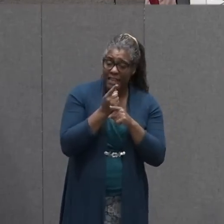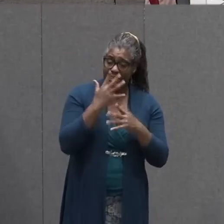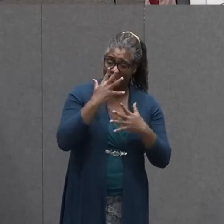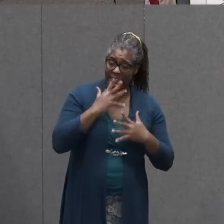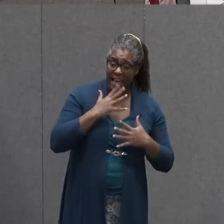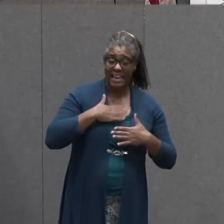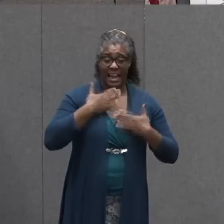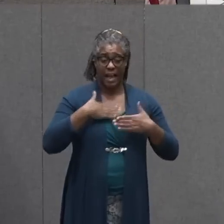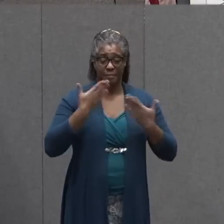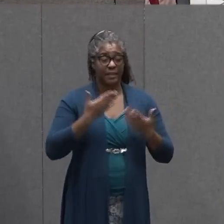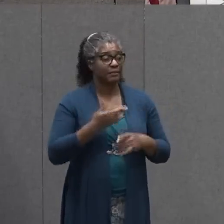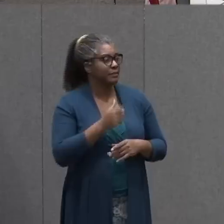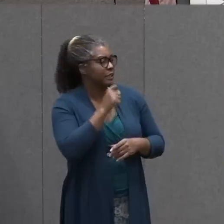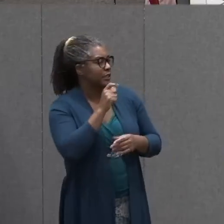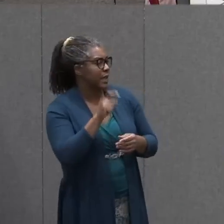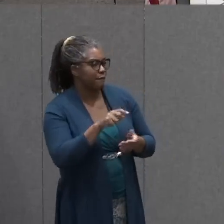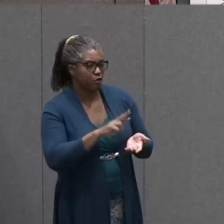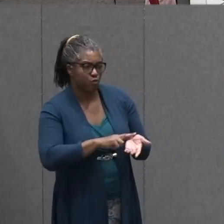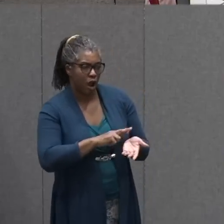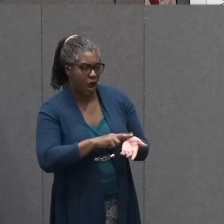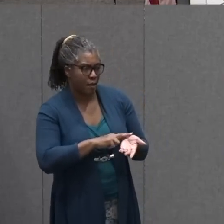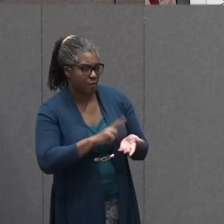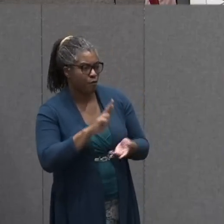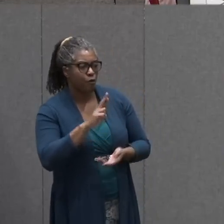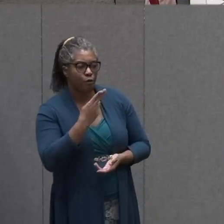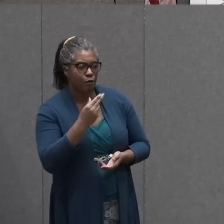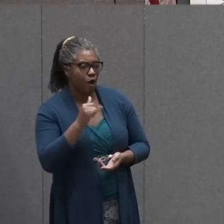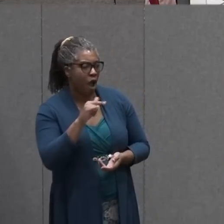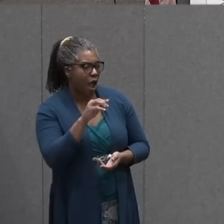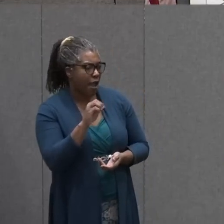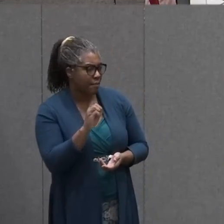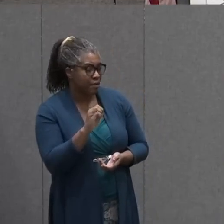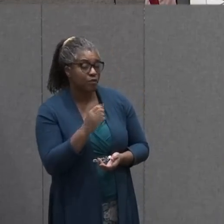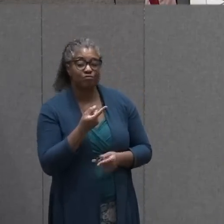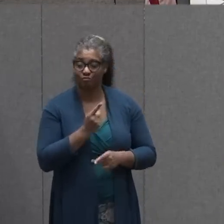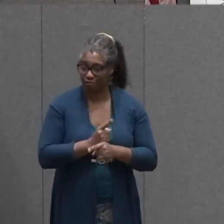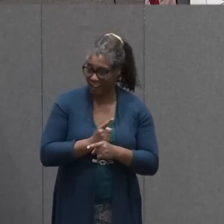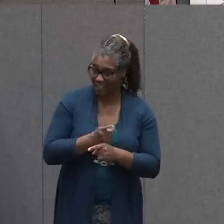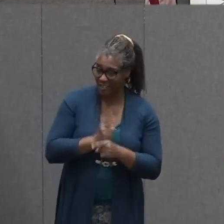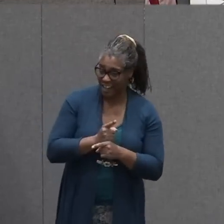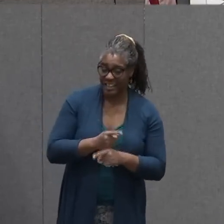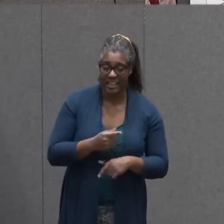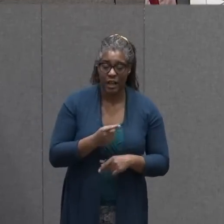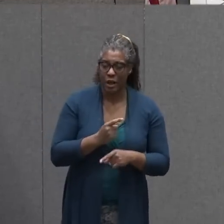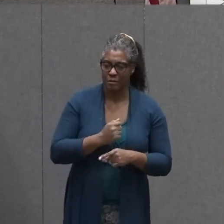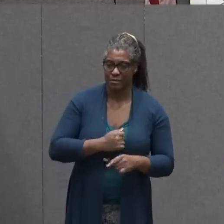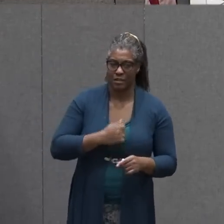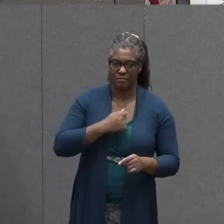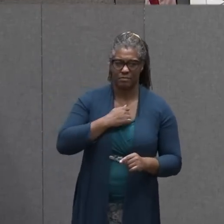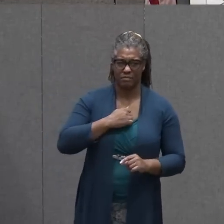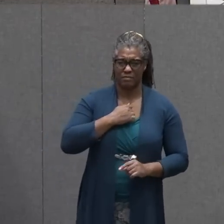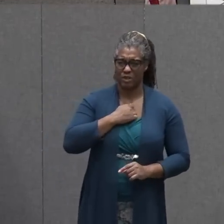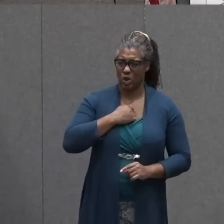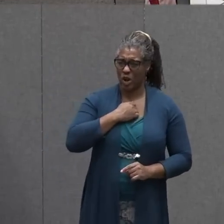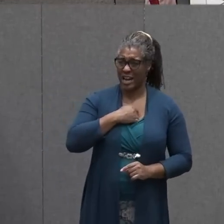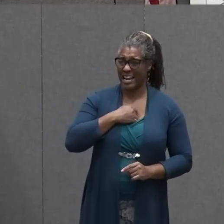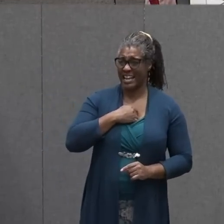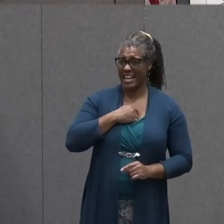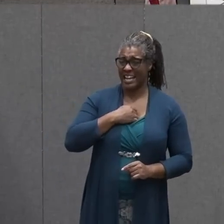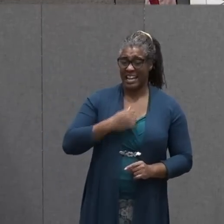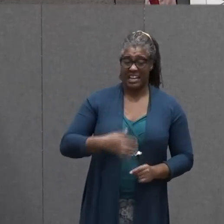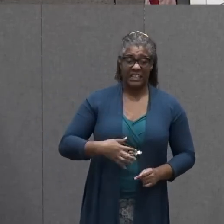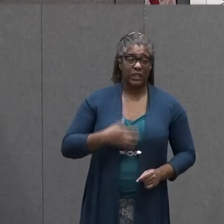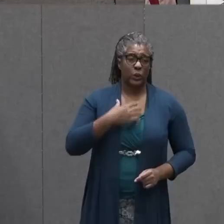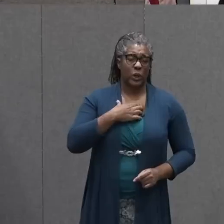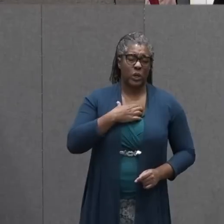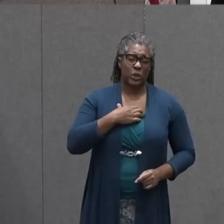have to rhyme. That's the best part. Yeah. All right. So I'm sorry. Wait, I think my stomach is grumbling. really is growling. Oh, though. gosh, I'm I'm